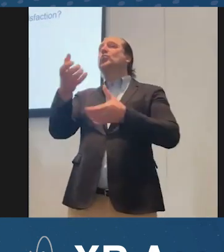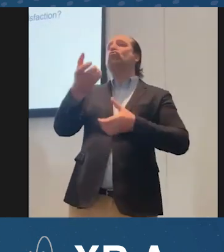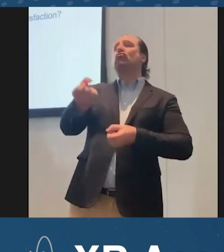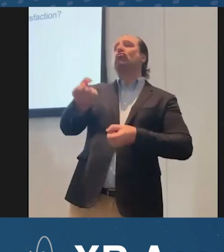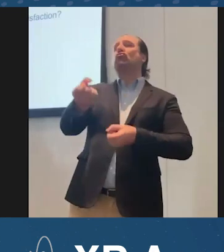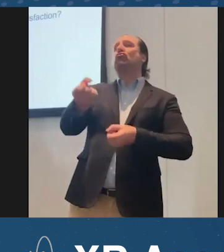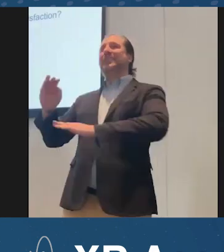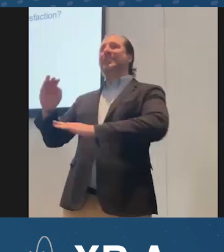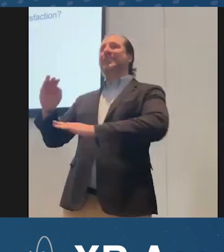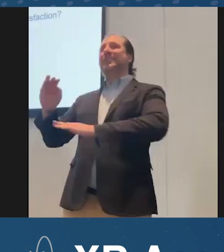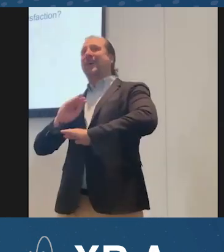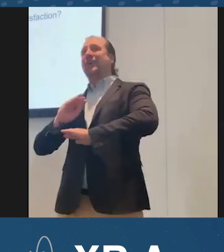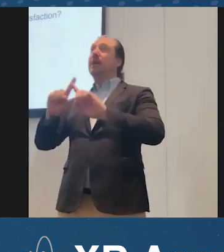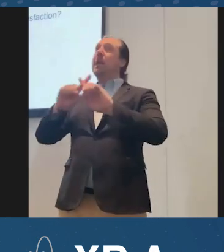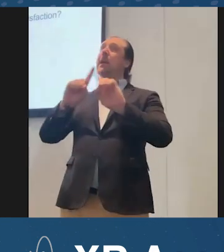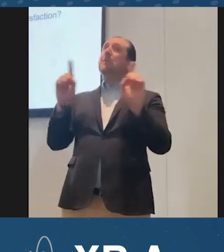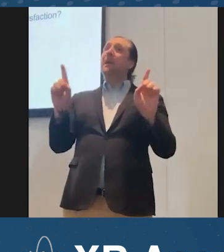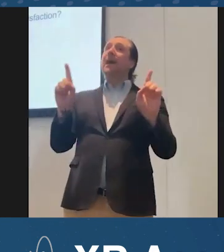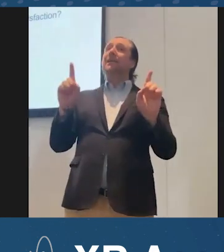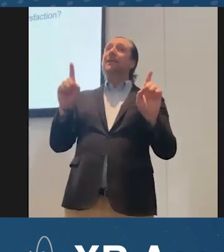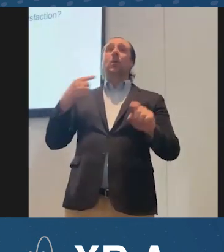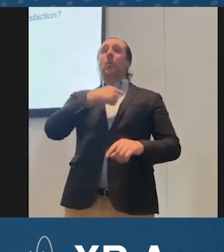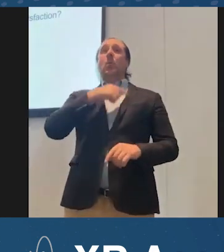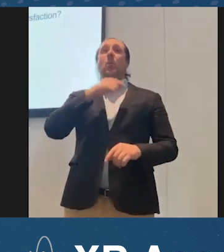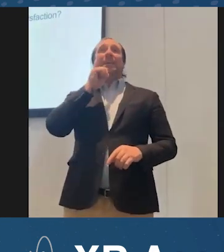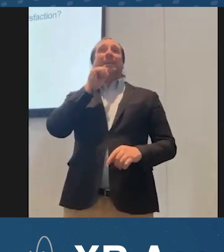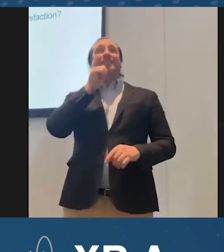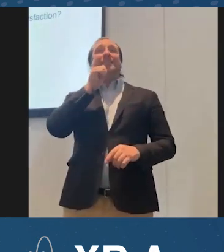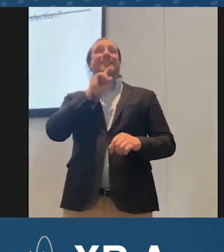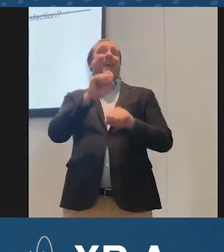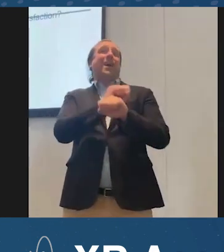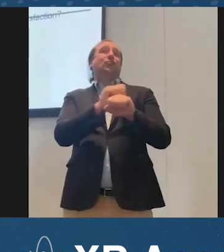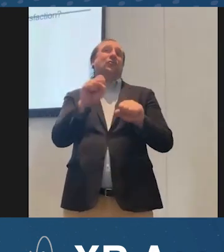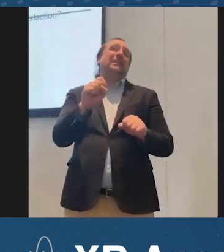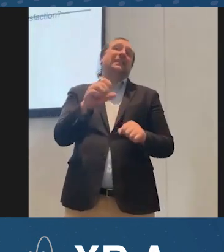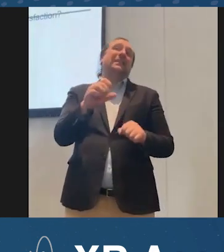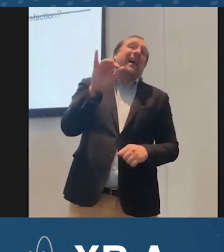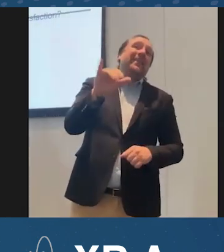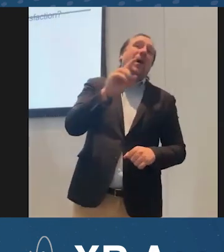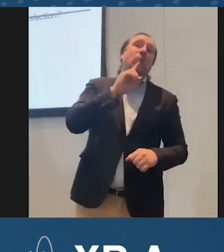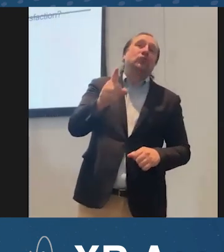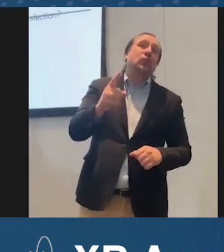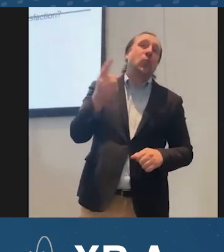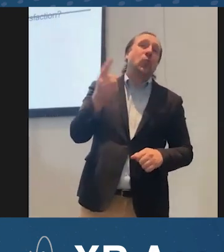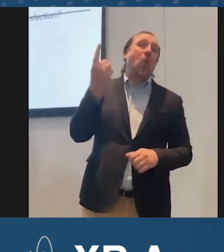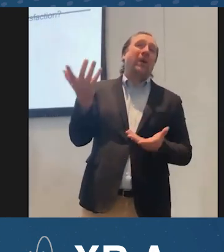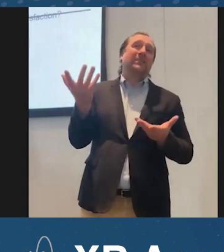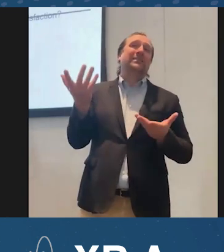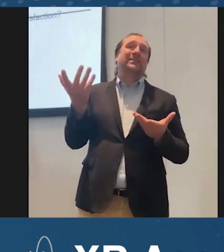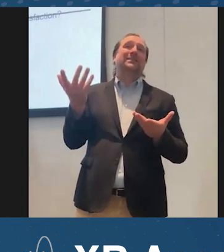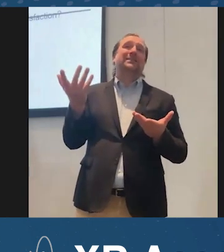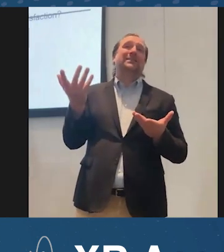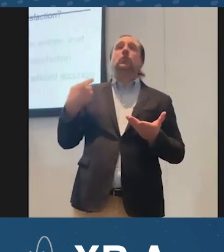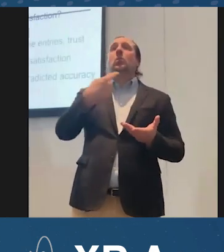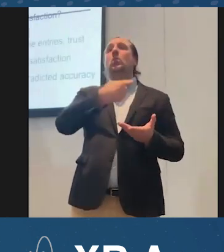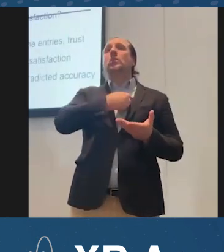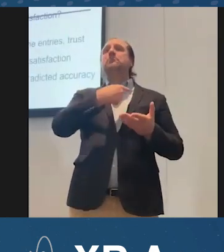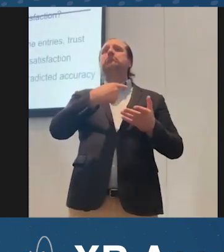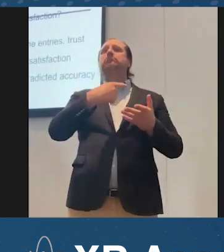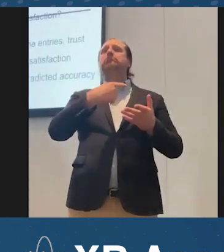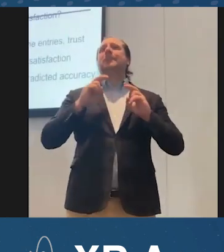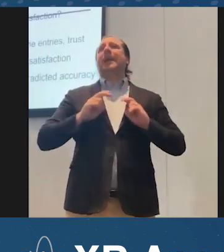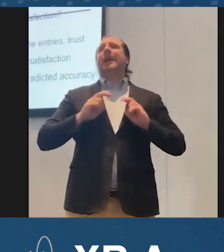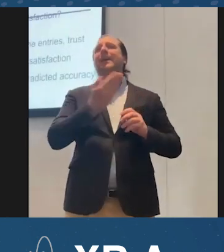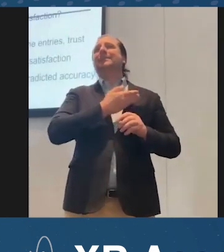satisfaction. But we didn't actually find that to necessarily be the case all the time. When we examined